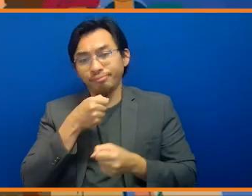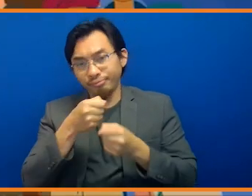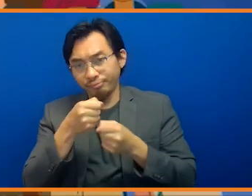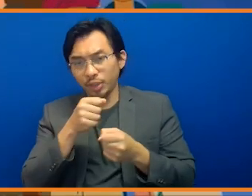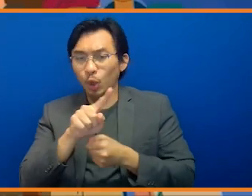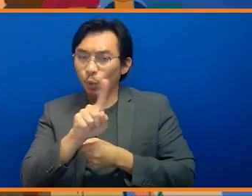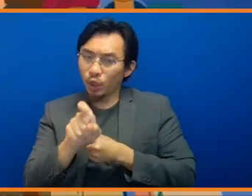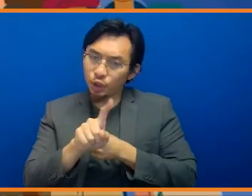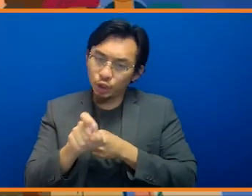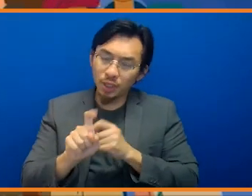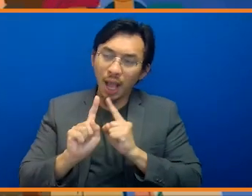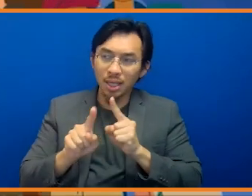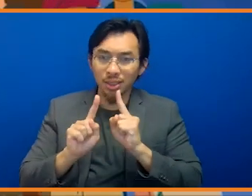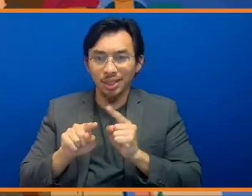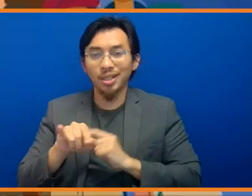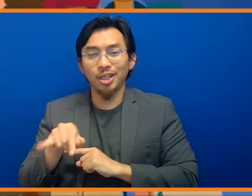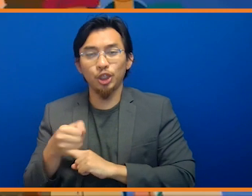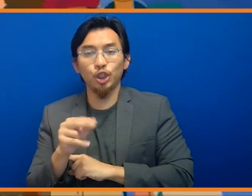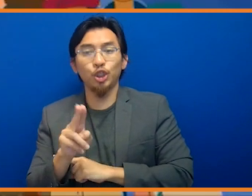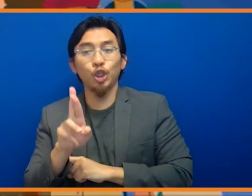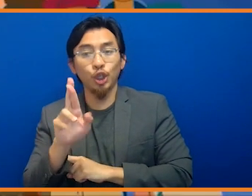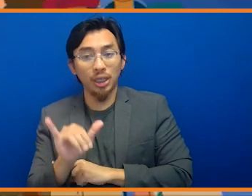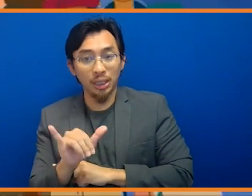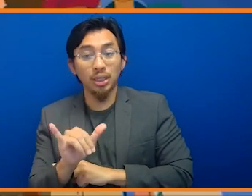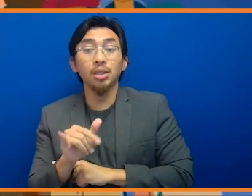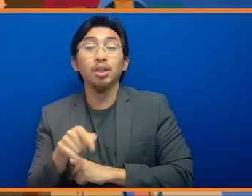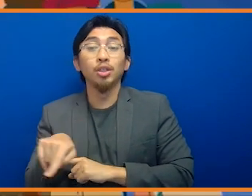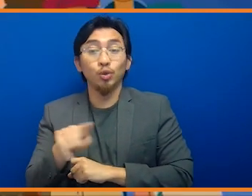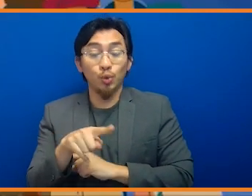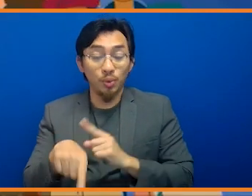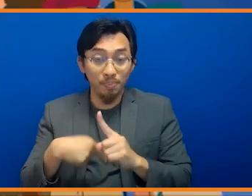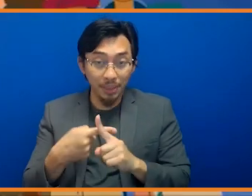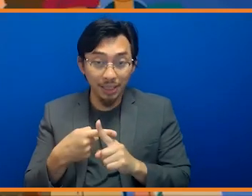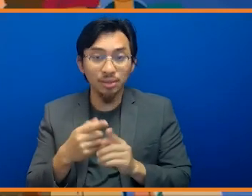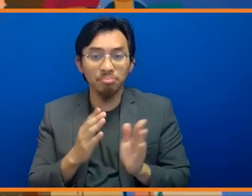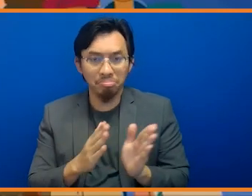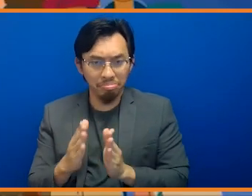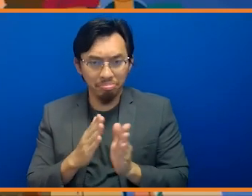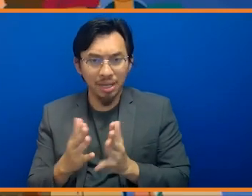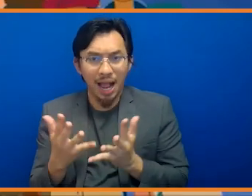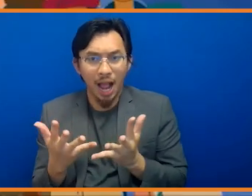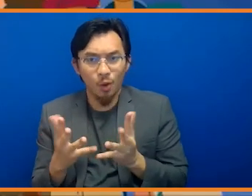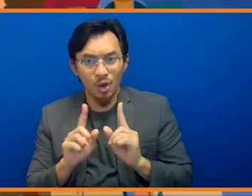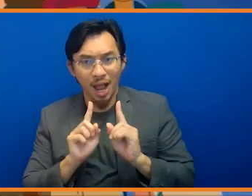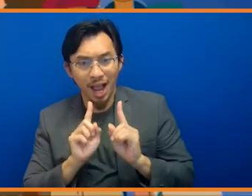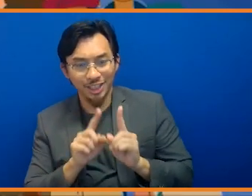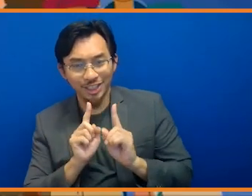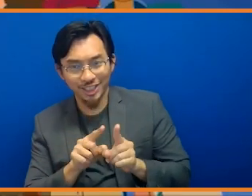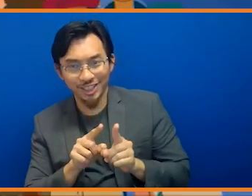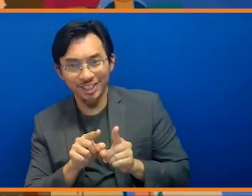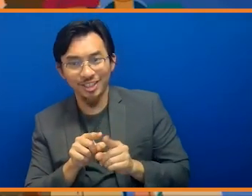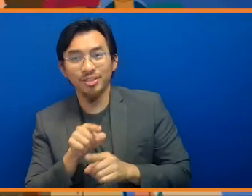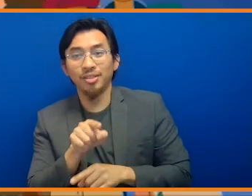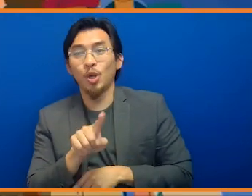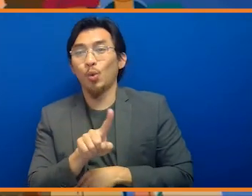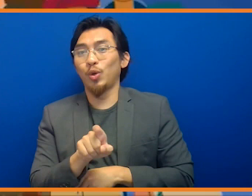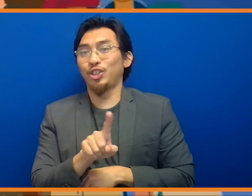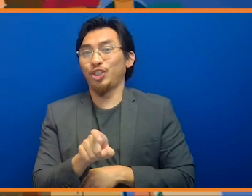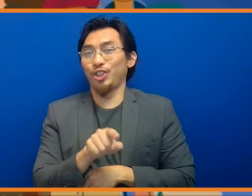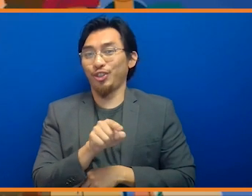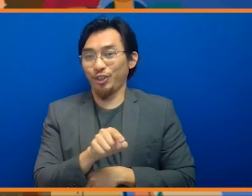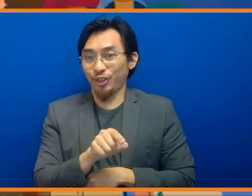answers by the jury. So you have to also prepare to defend or answer all the jury's questions.